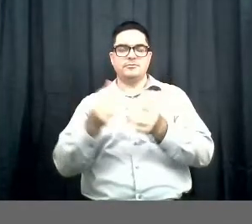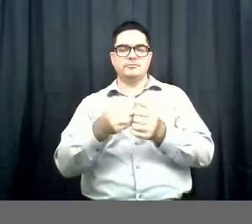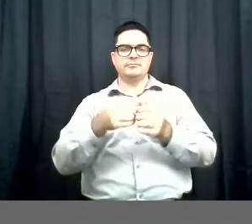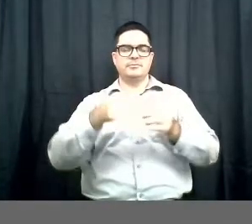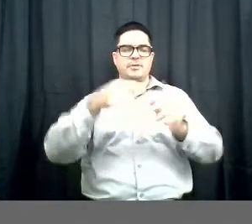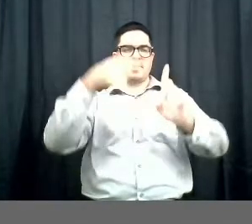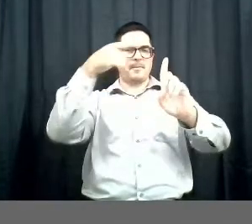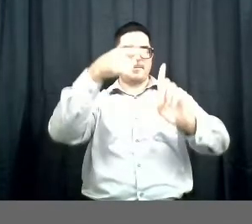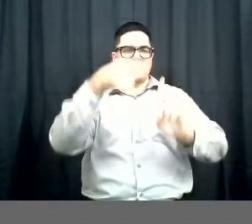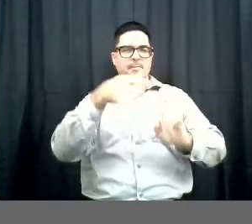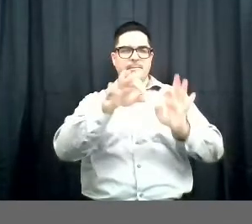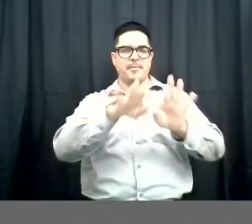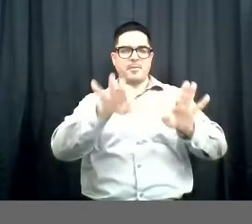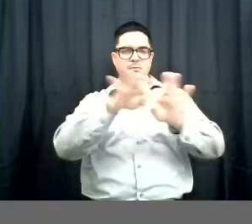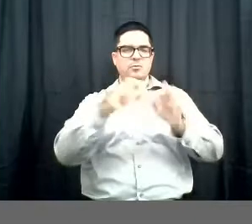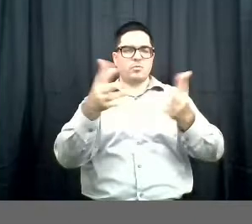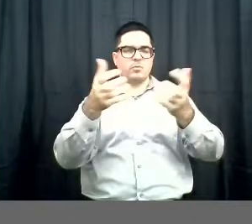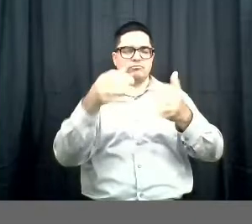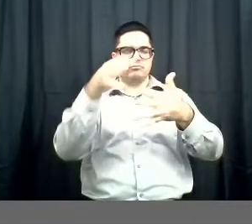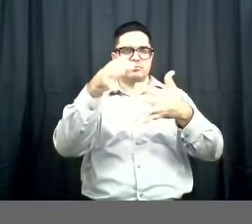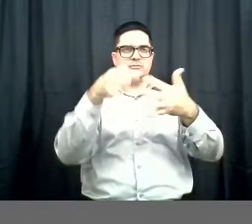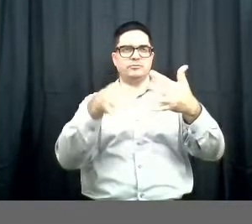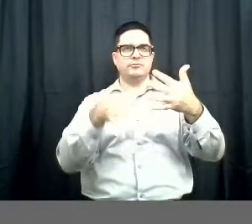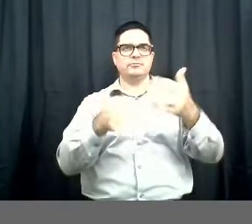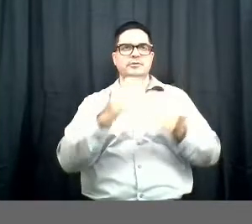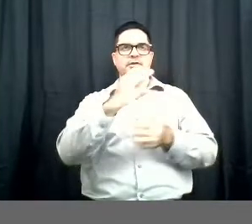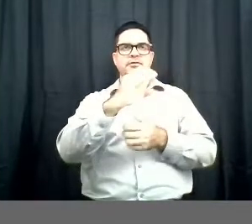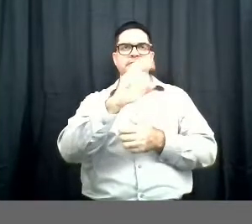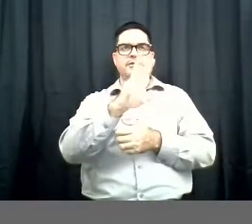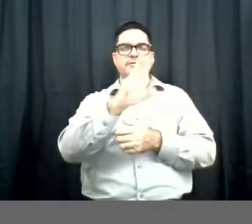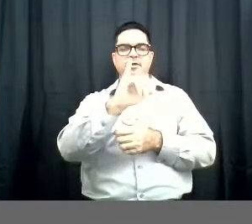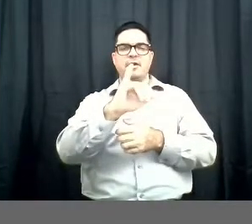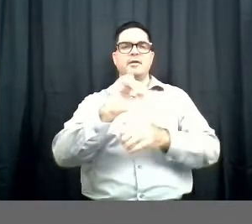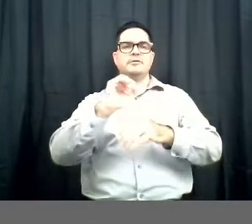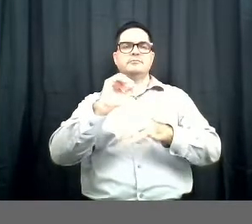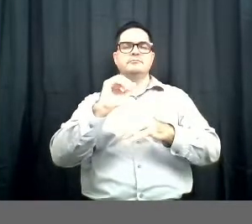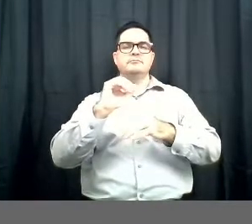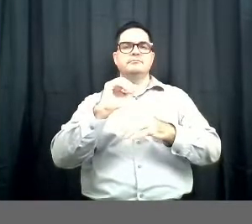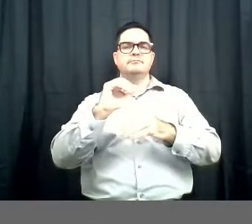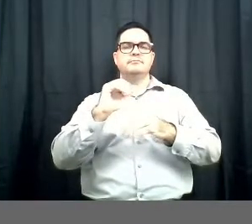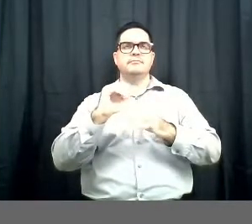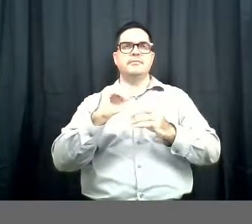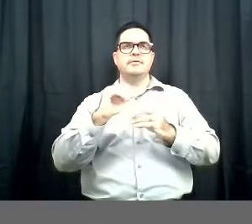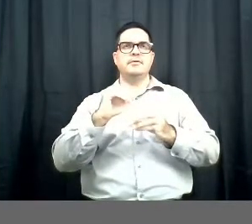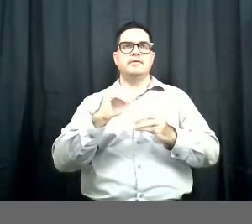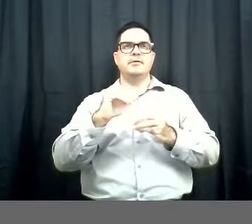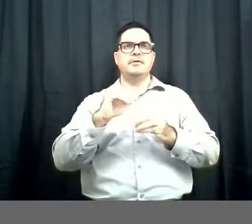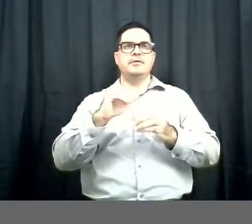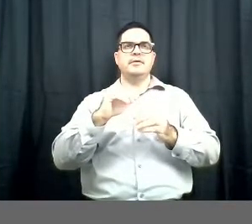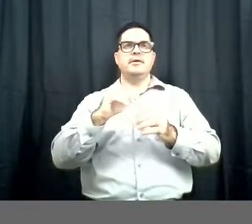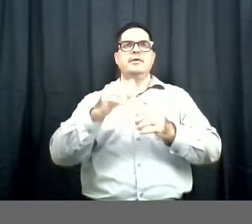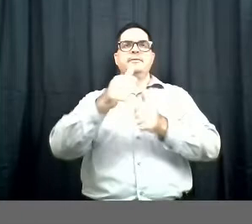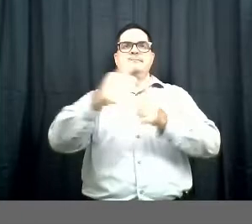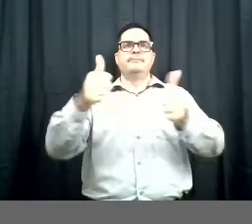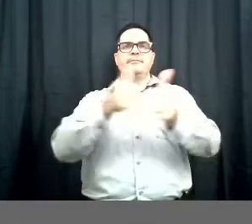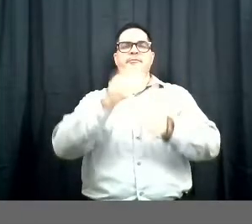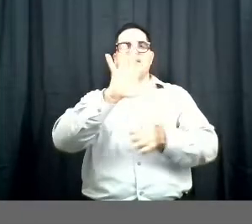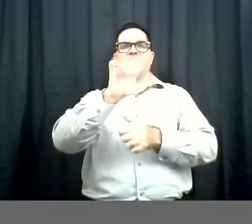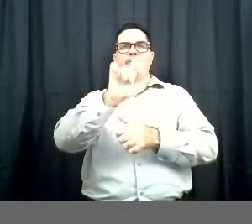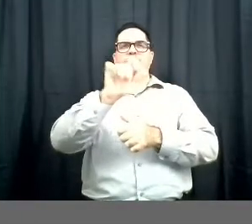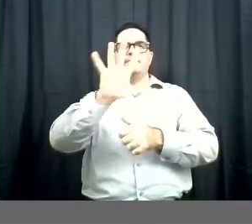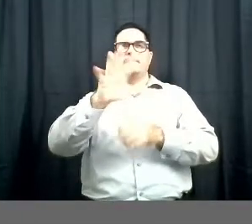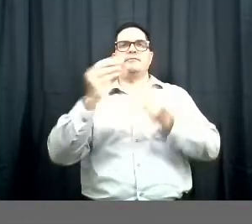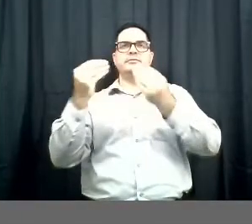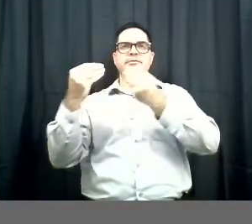for the board to consider. The CVI is based on the 5.5% sales and use tax, the collections of which are